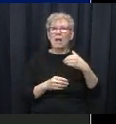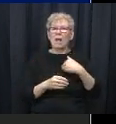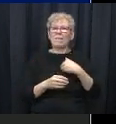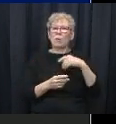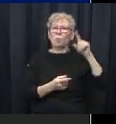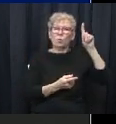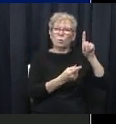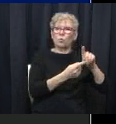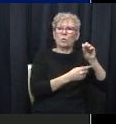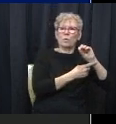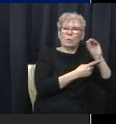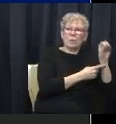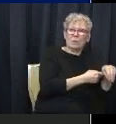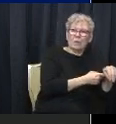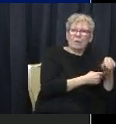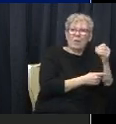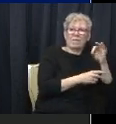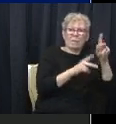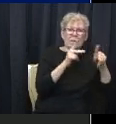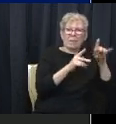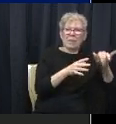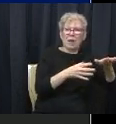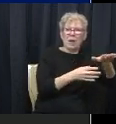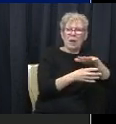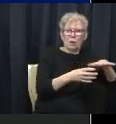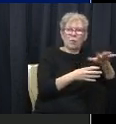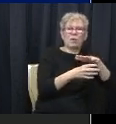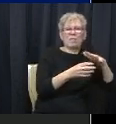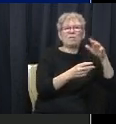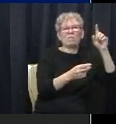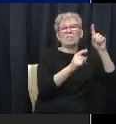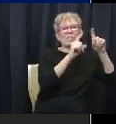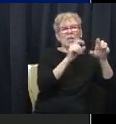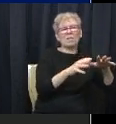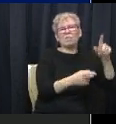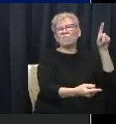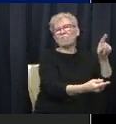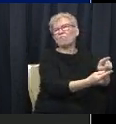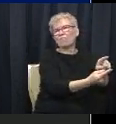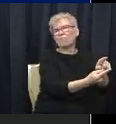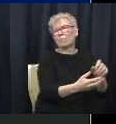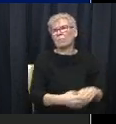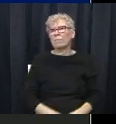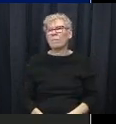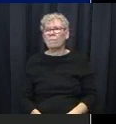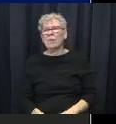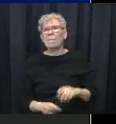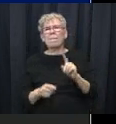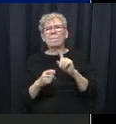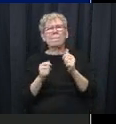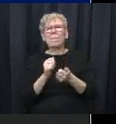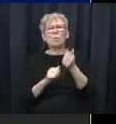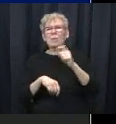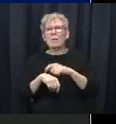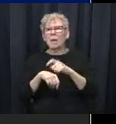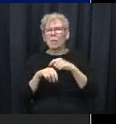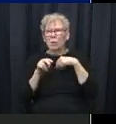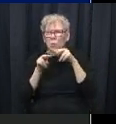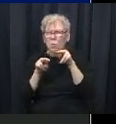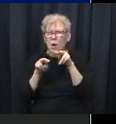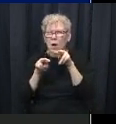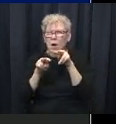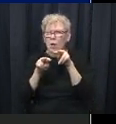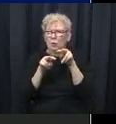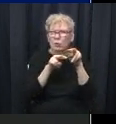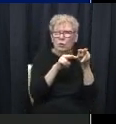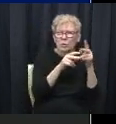to be based on disease transmission. And what we've discovered so far is that for the most part, counties do have a